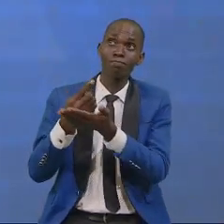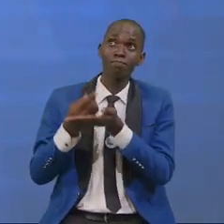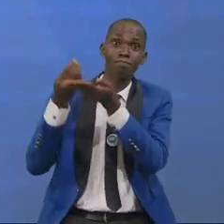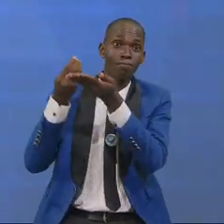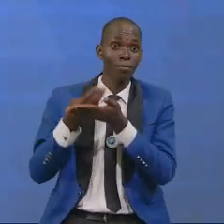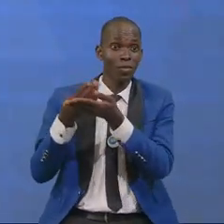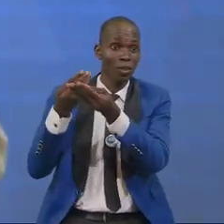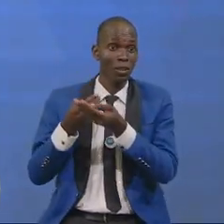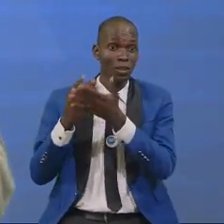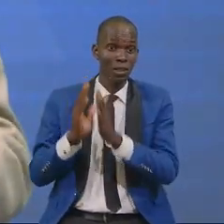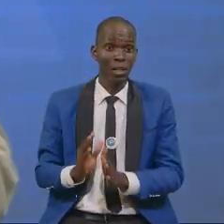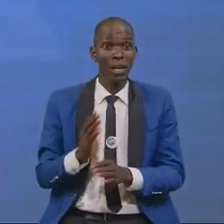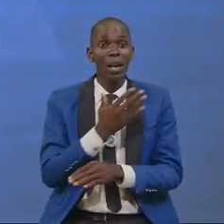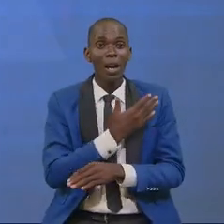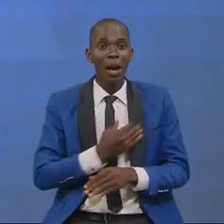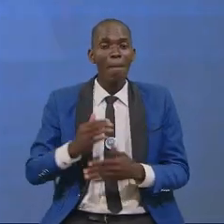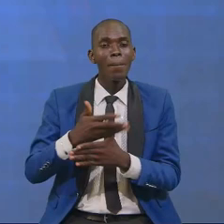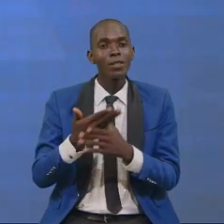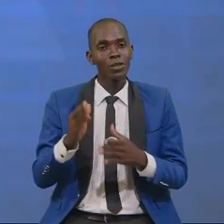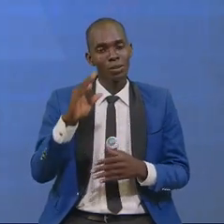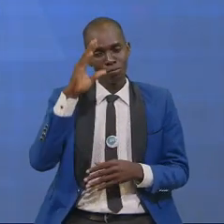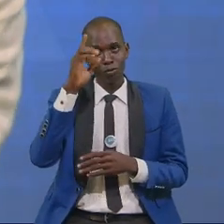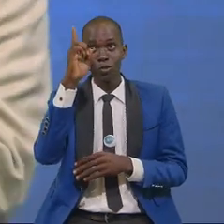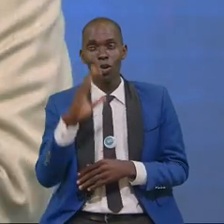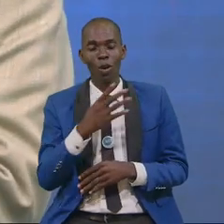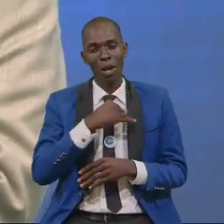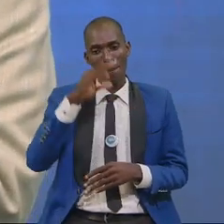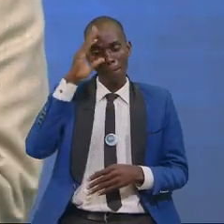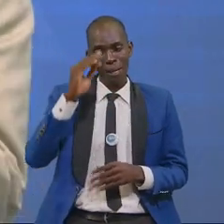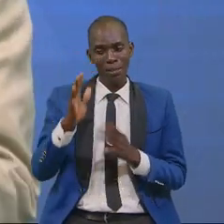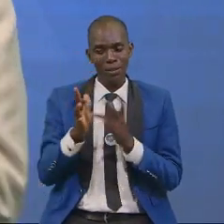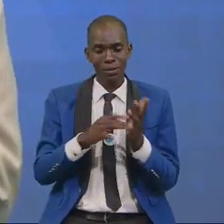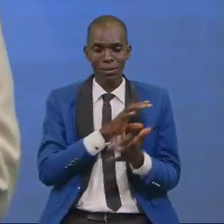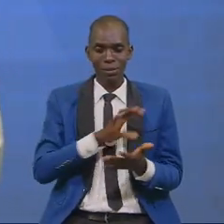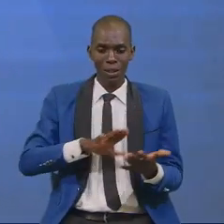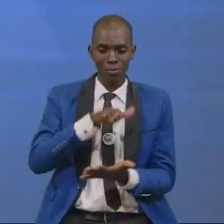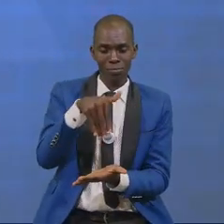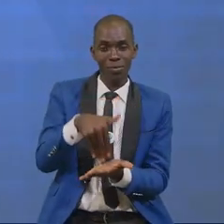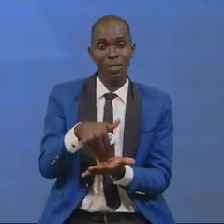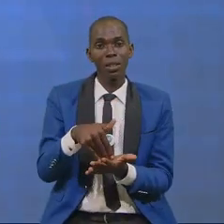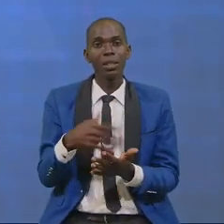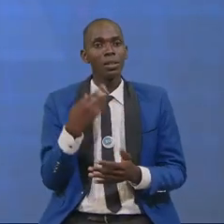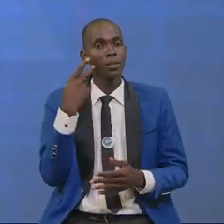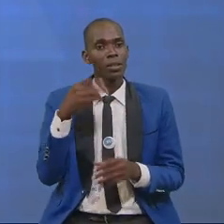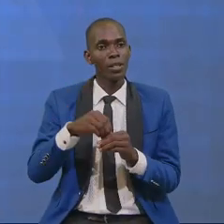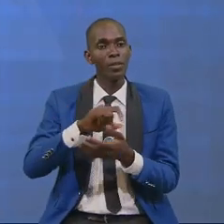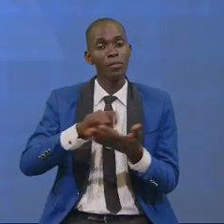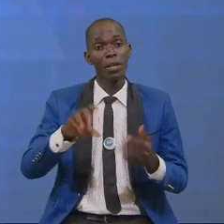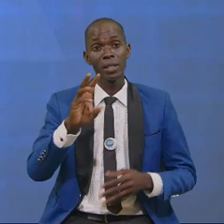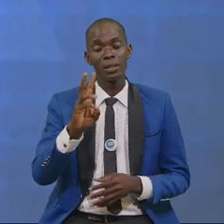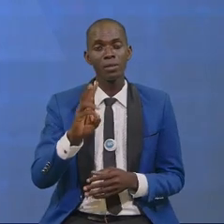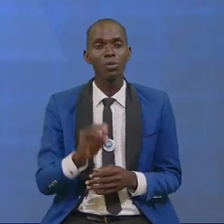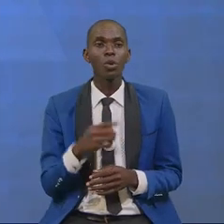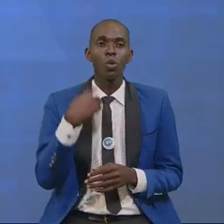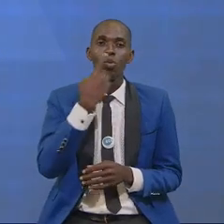God and men, the man Christ Jesus. Verse 6 tells us, who